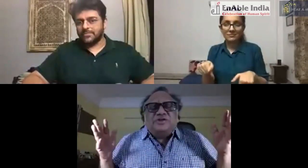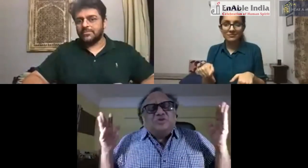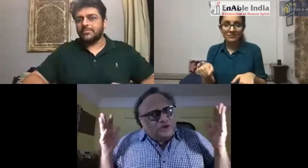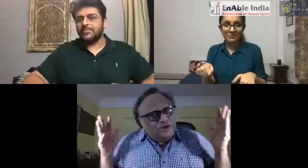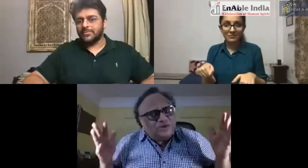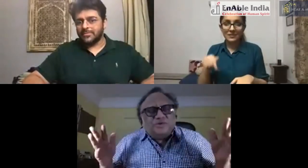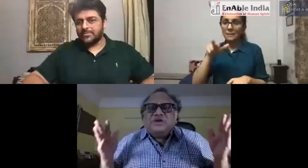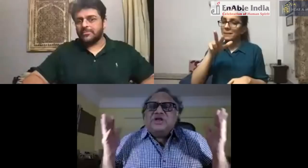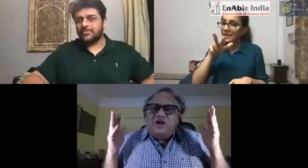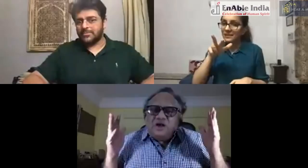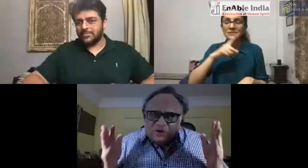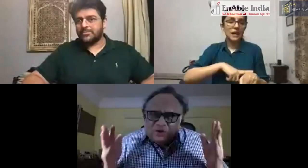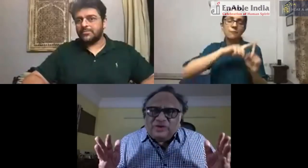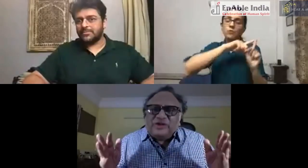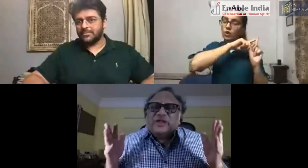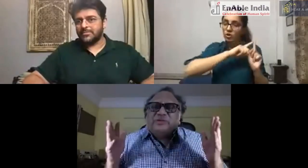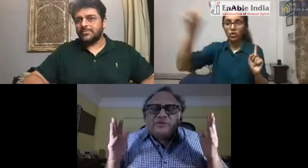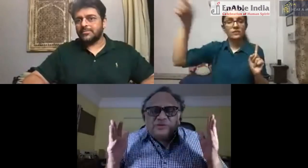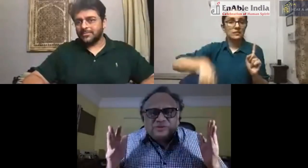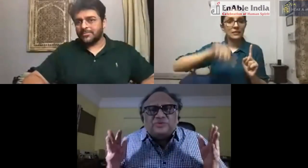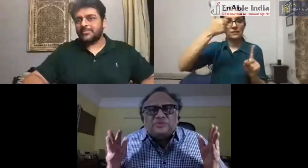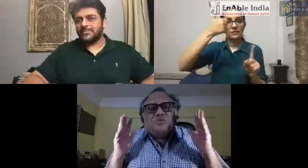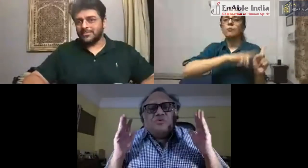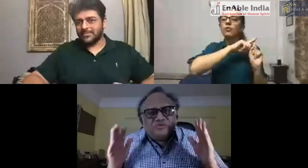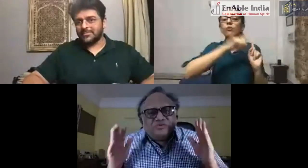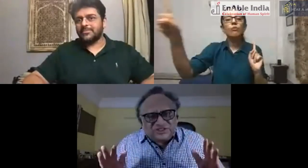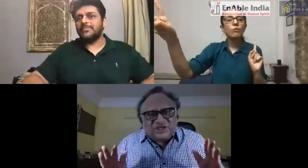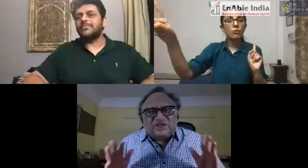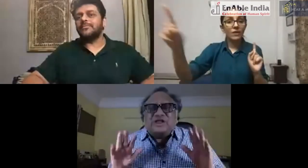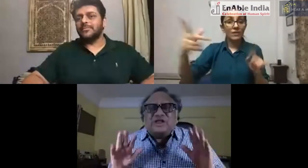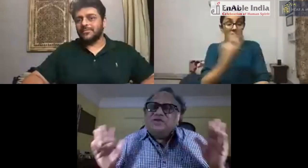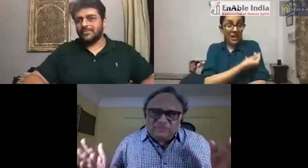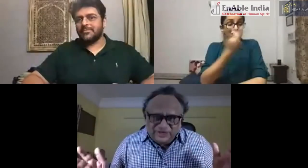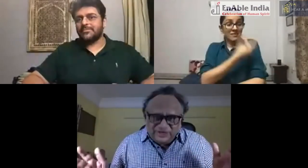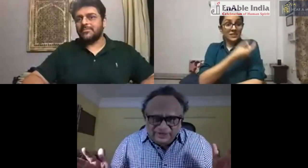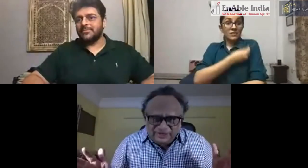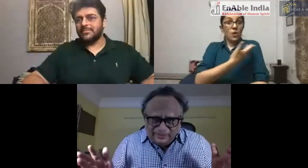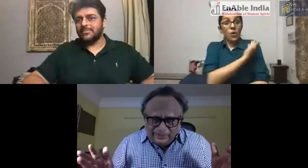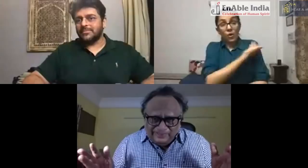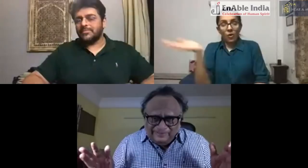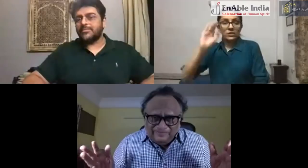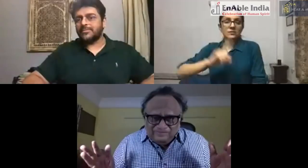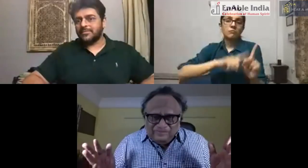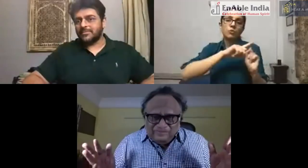It is going to take a long time to vaccinate everybody.